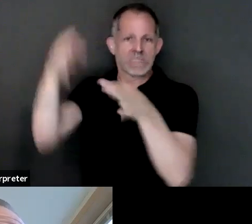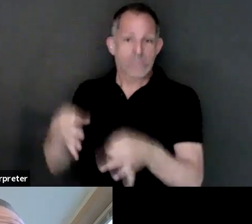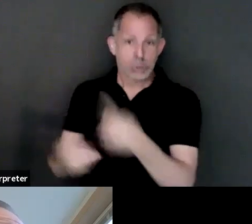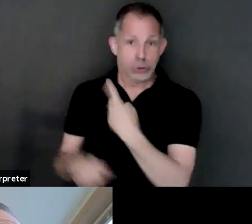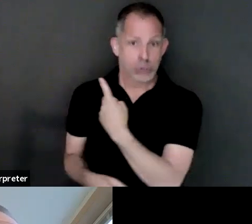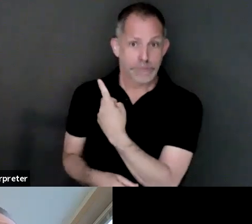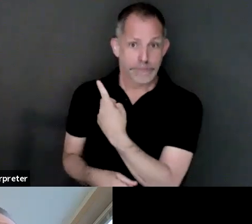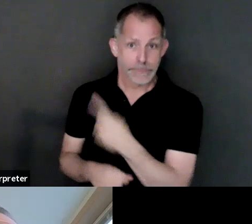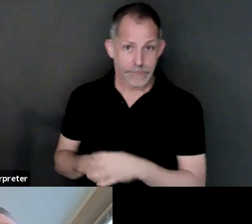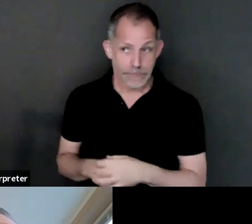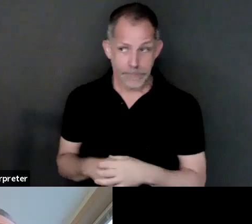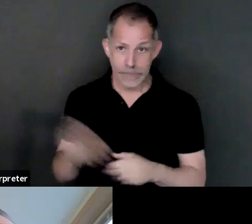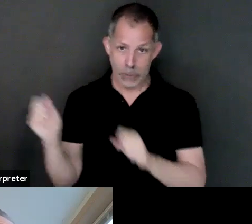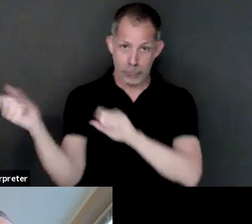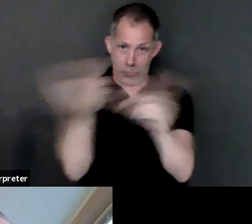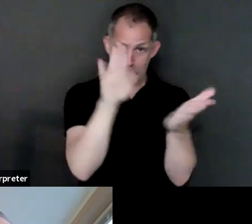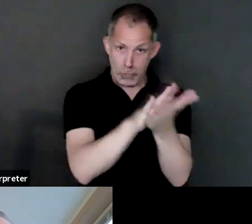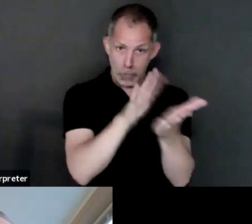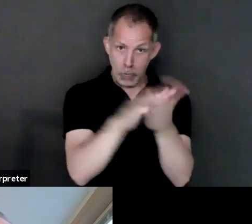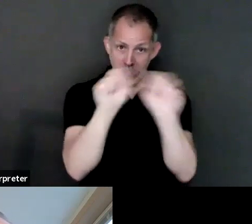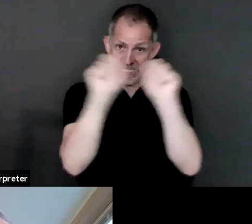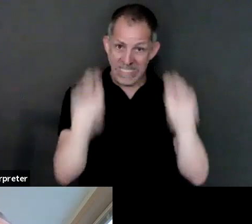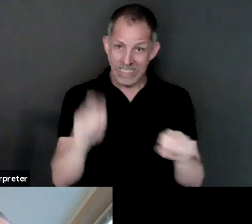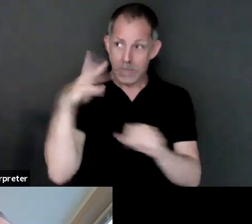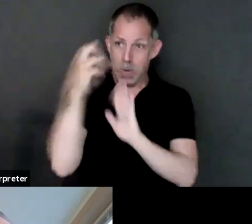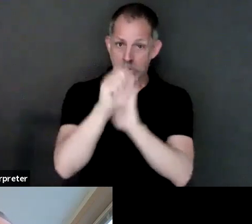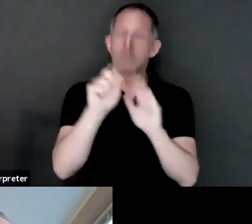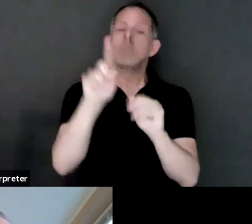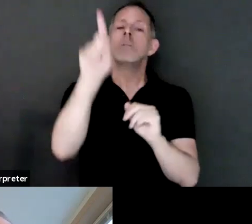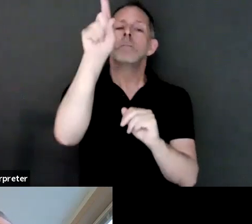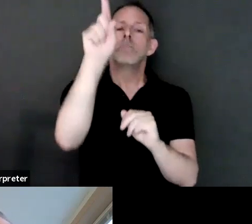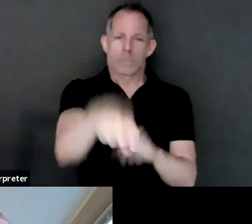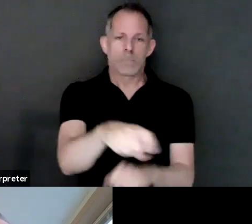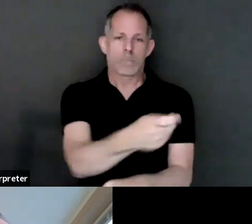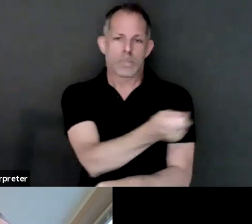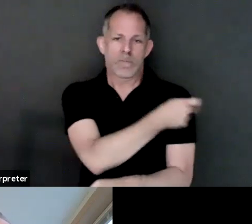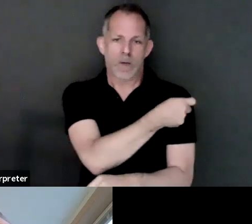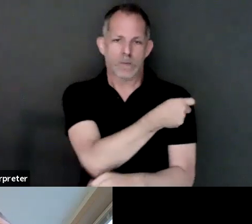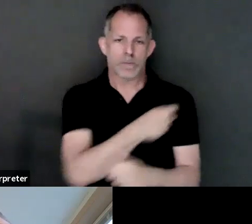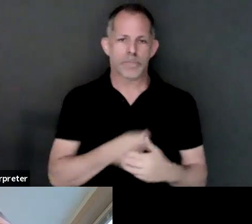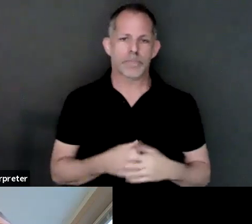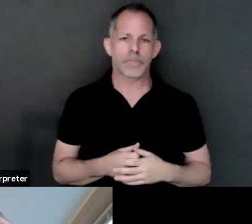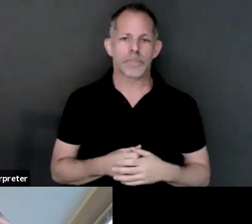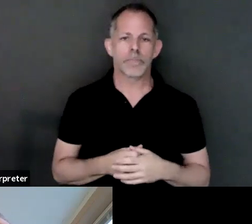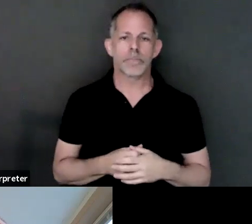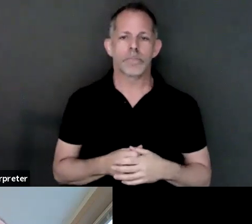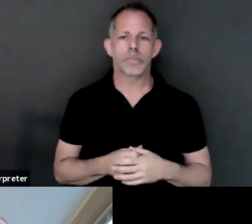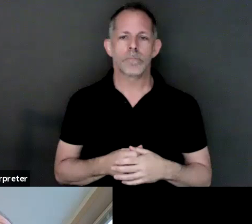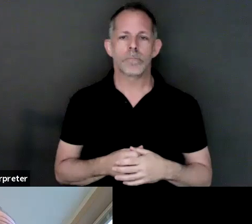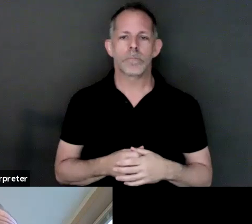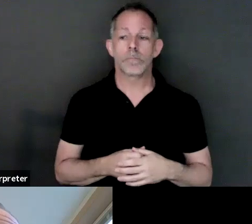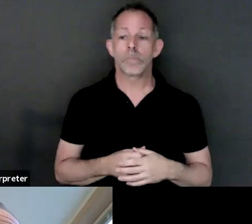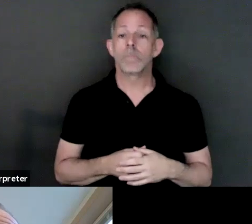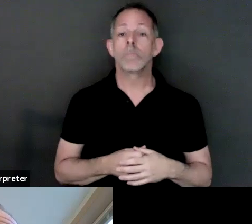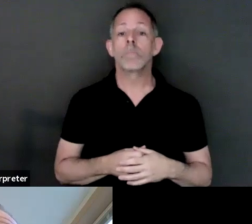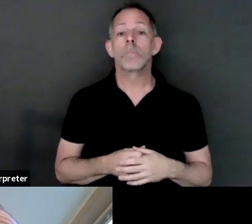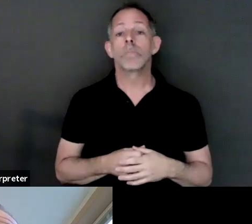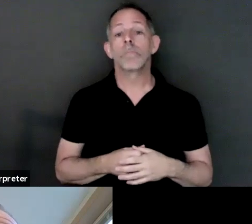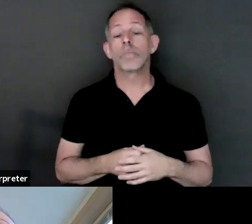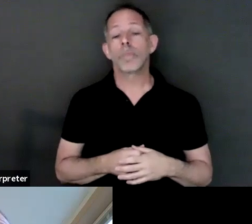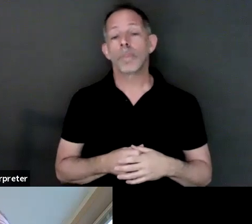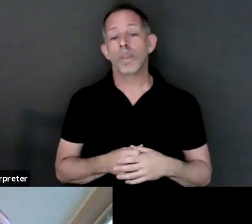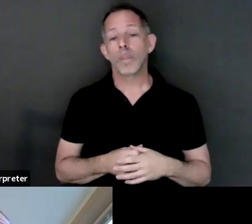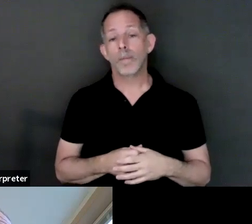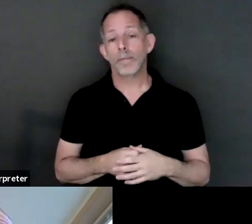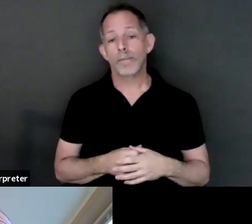doing that is, the medical public health statement